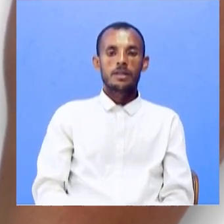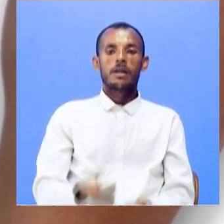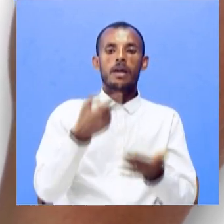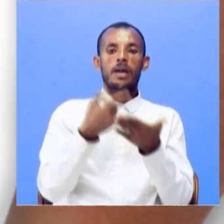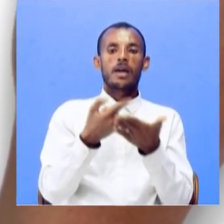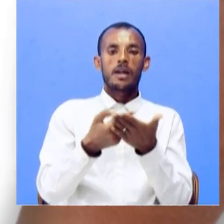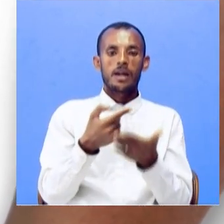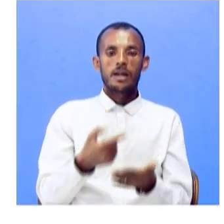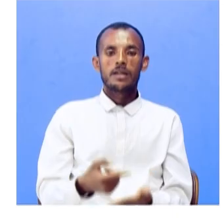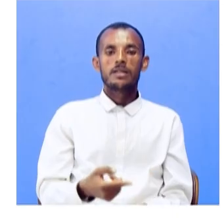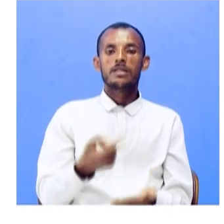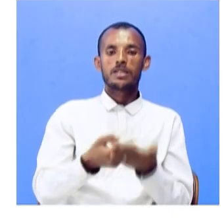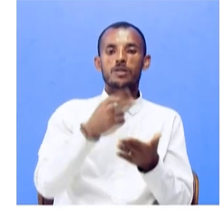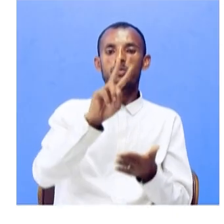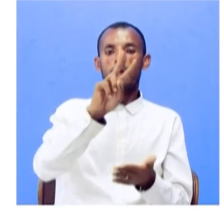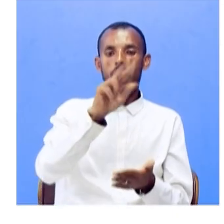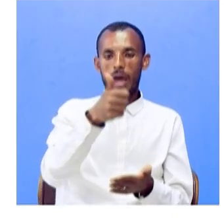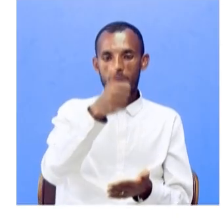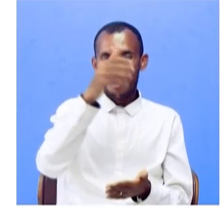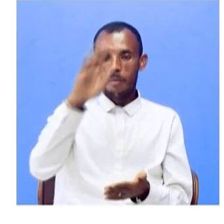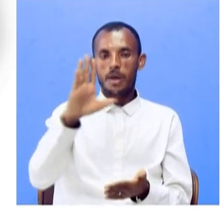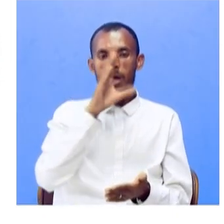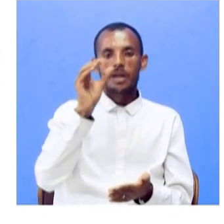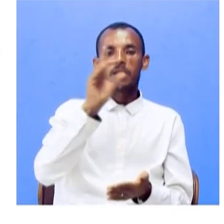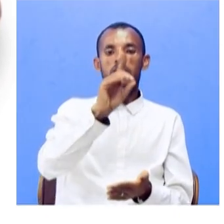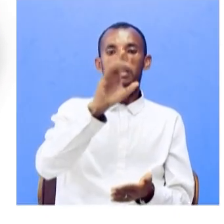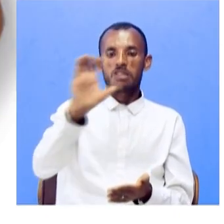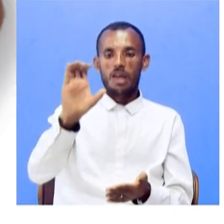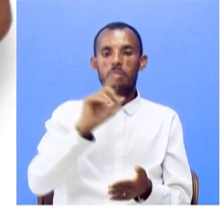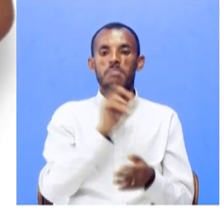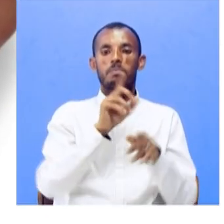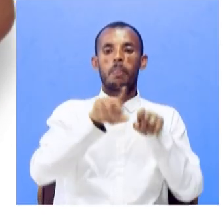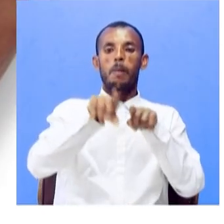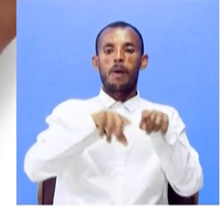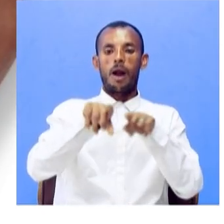Here these two sides are parallel, they are called bases. AB